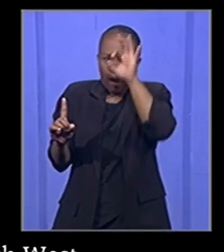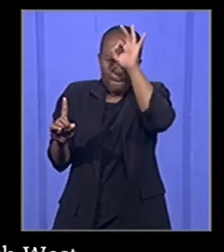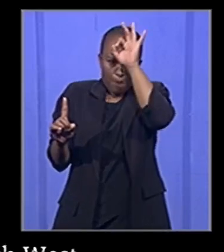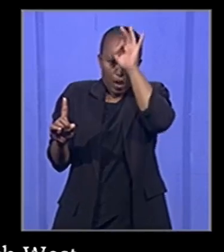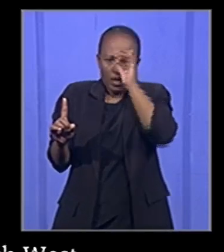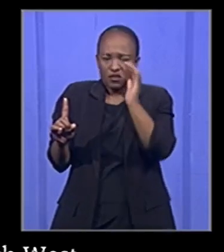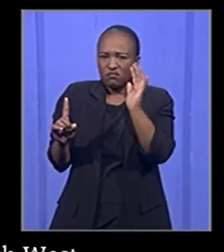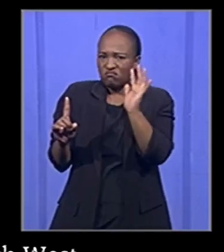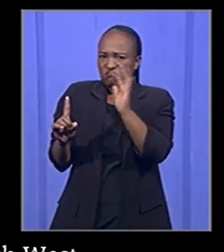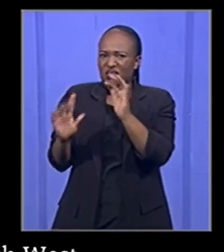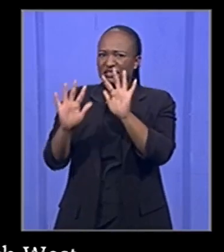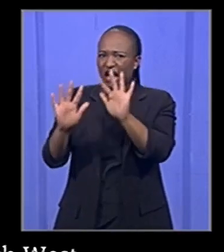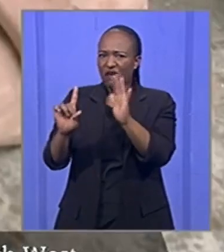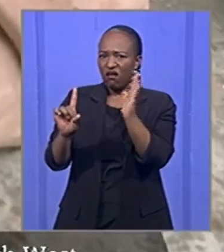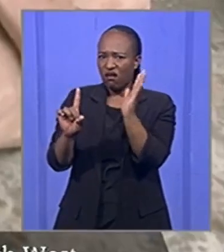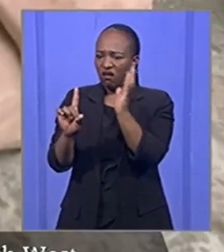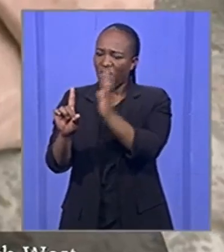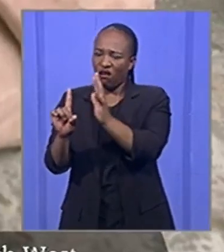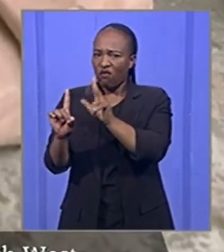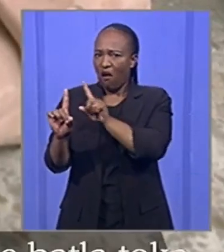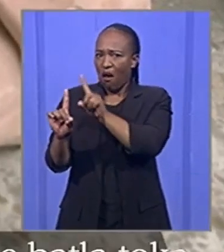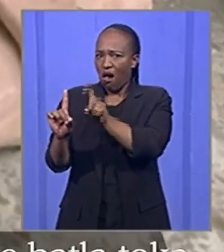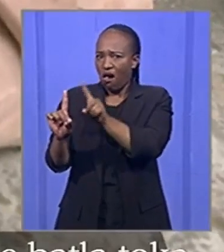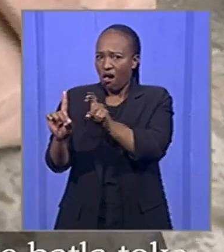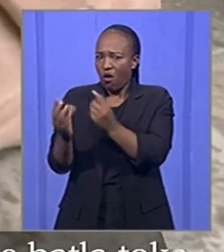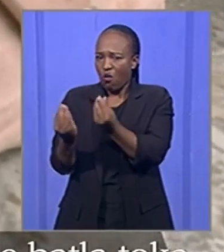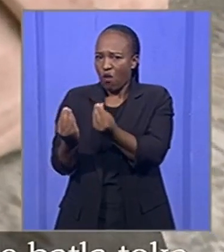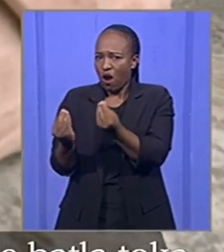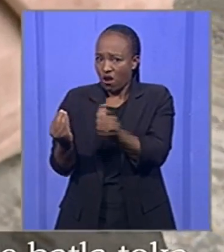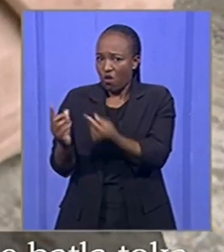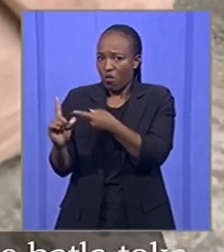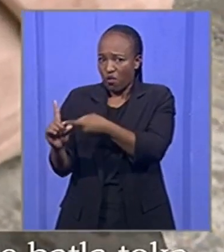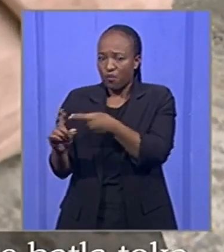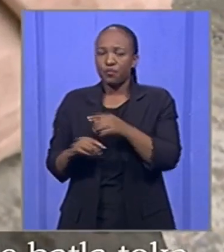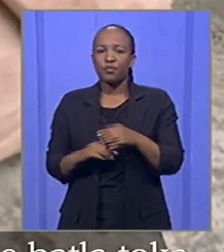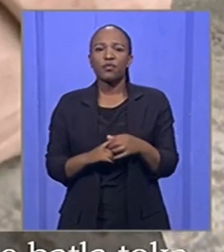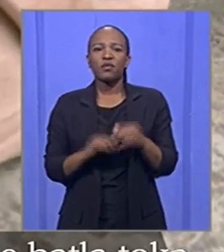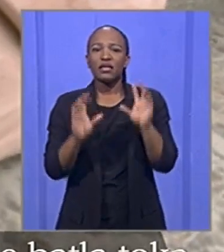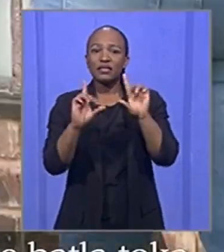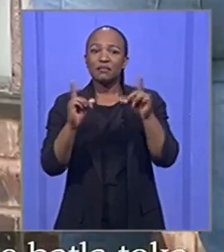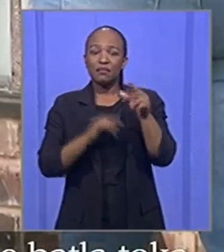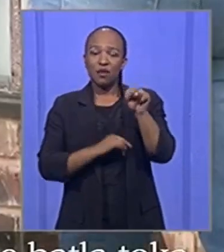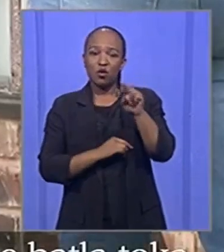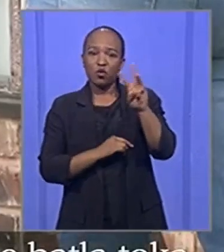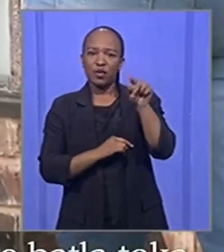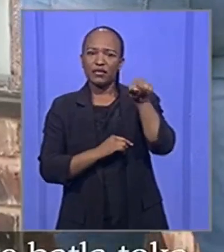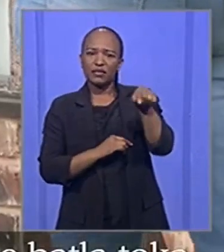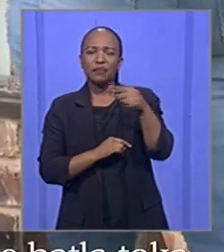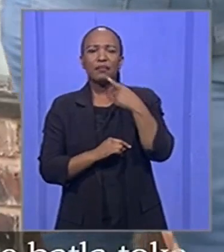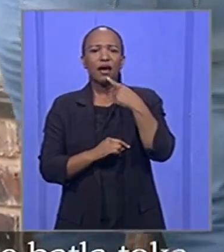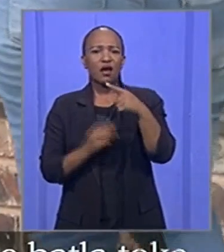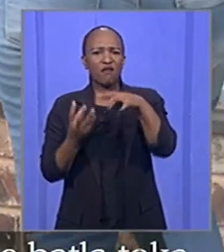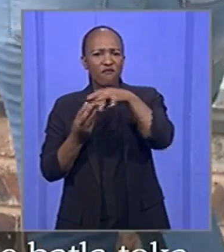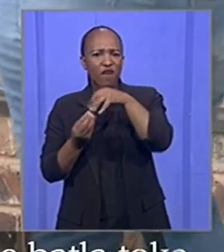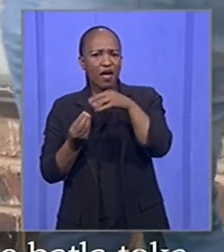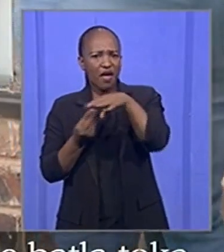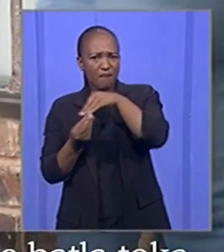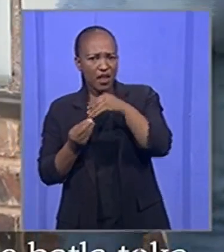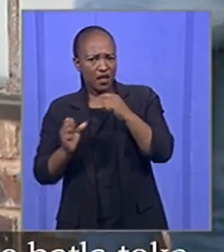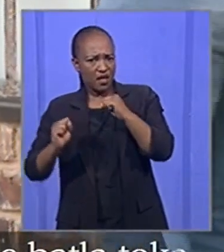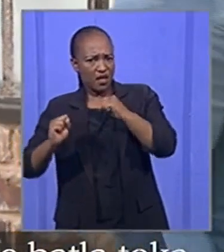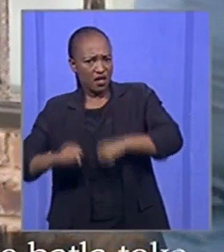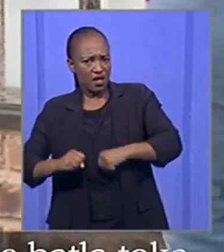ba feta 10 kgotsa ba 10. Lefapha la Thuto mo Northwest la re ga ise le nne le ditumalano le ba lelapa ka go batlela ngwana